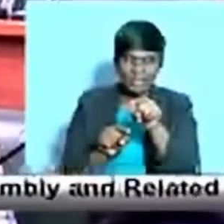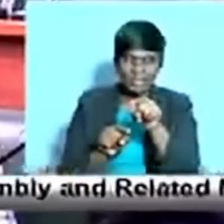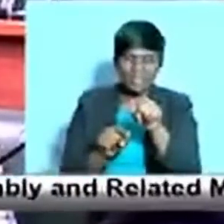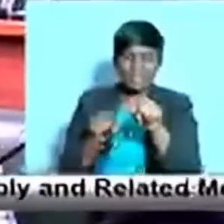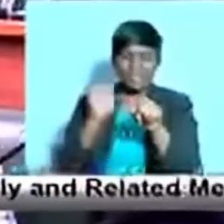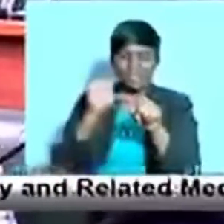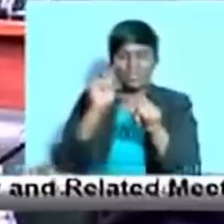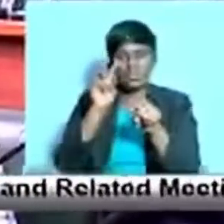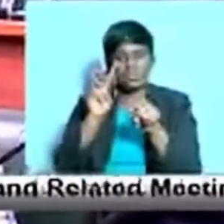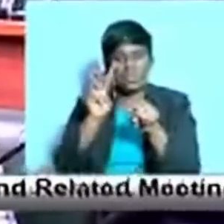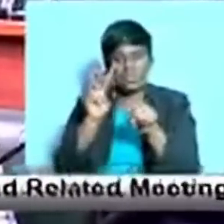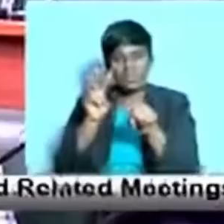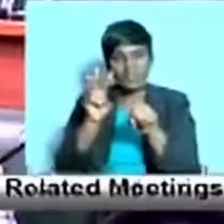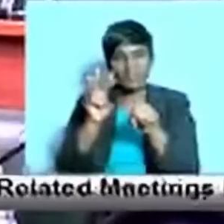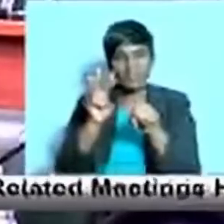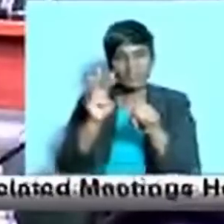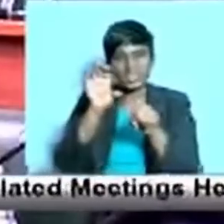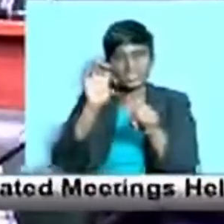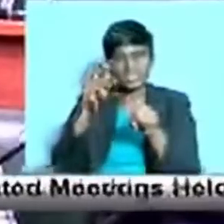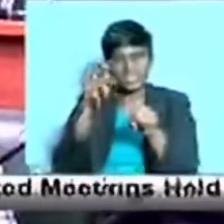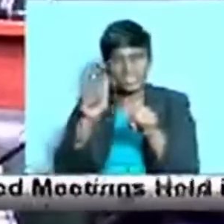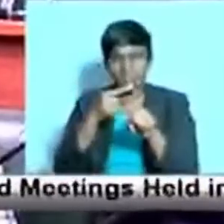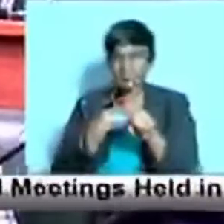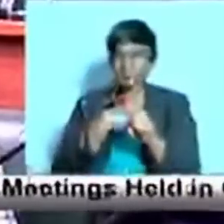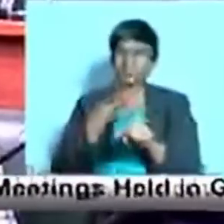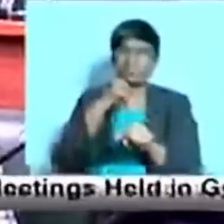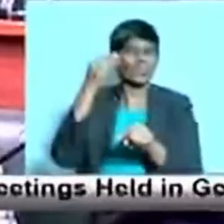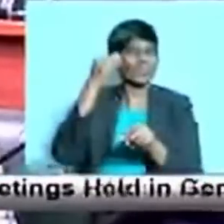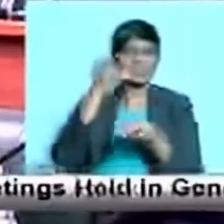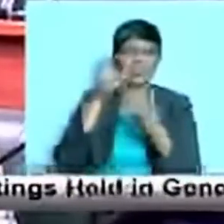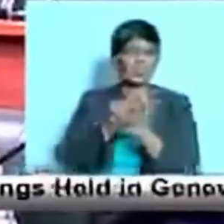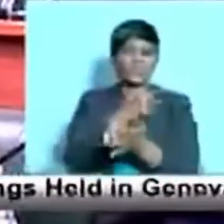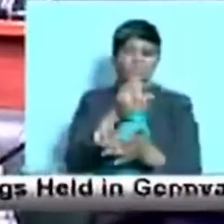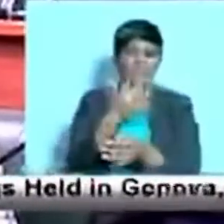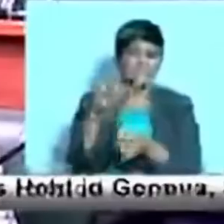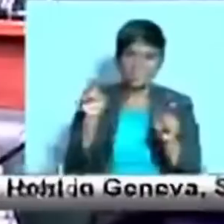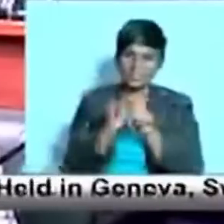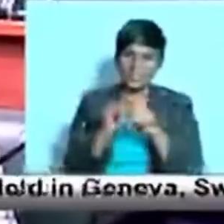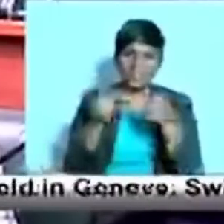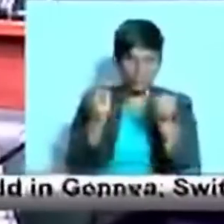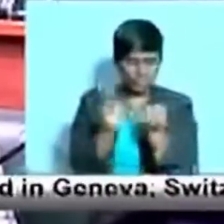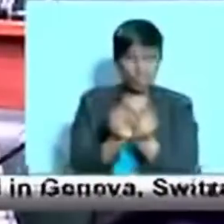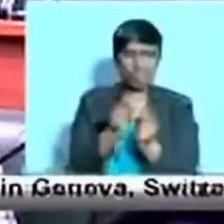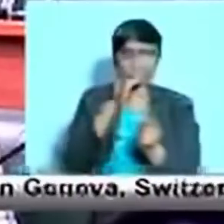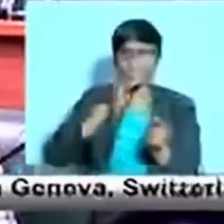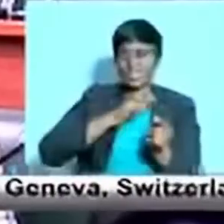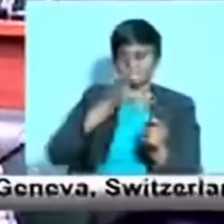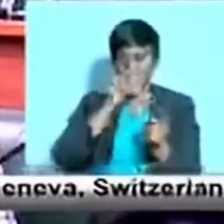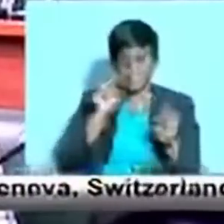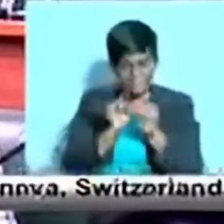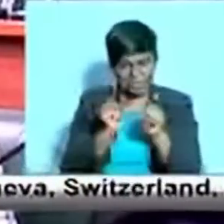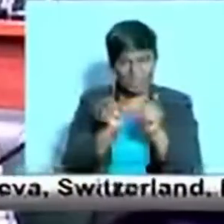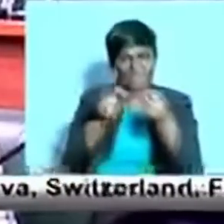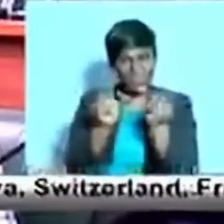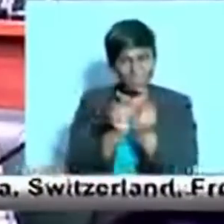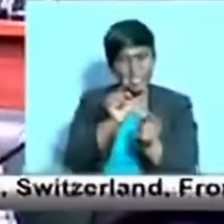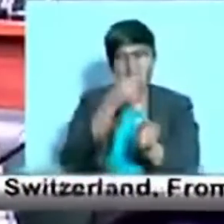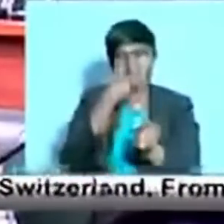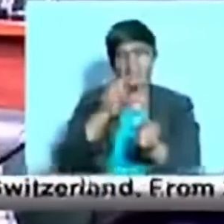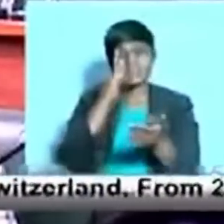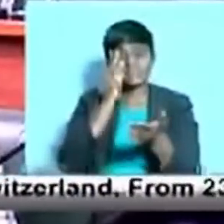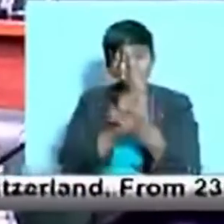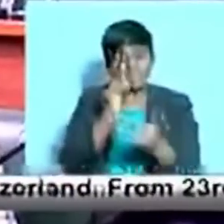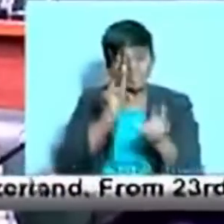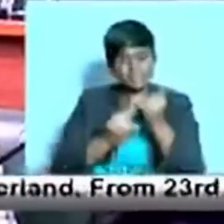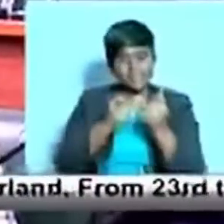something? CPA. I don't even know all these things. But it's the same group, Madam Speaker. This must come to an end. I know my colleagues